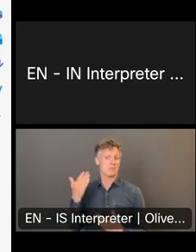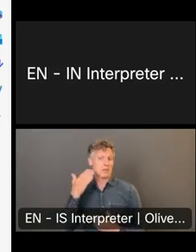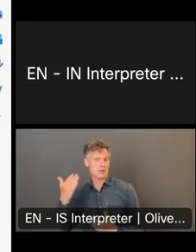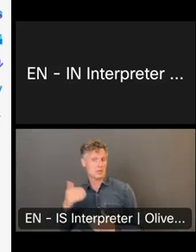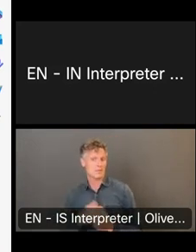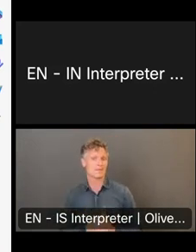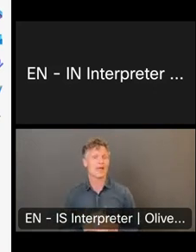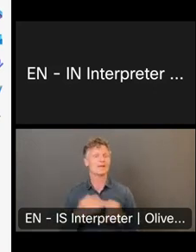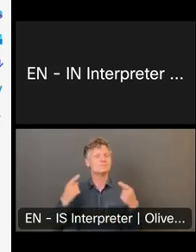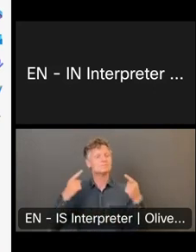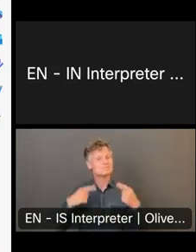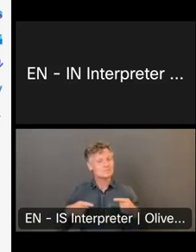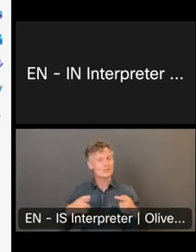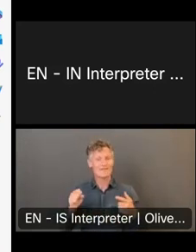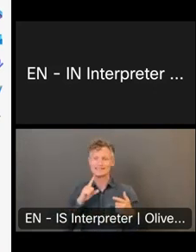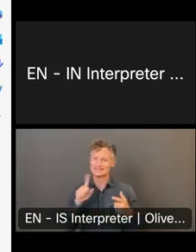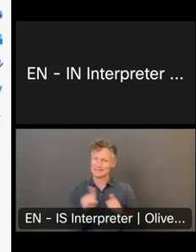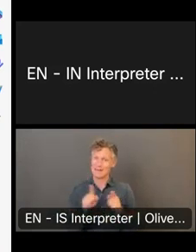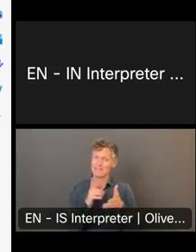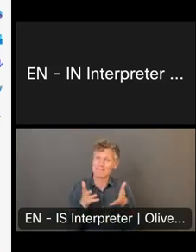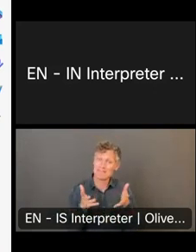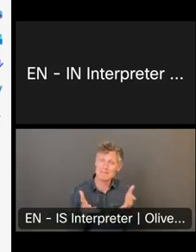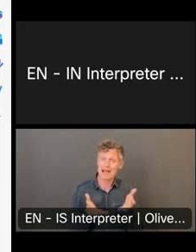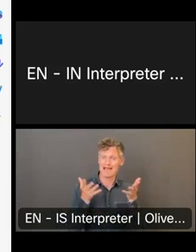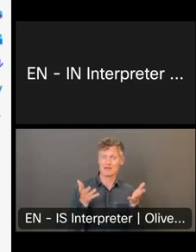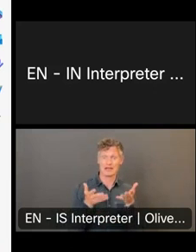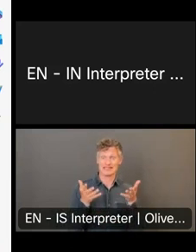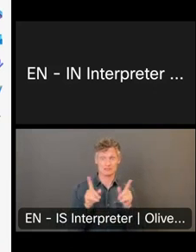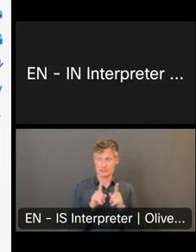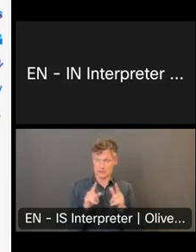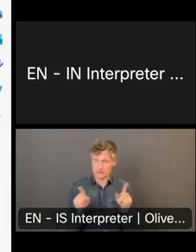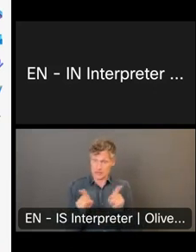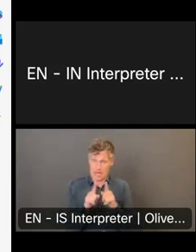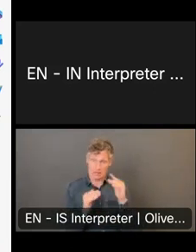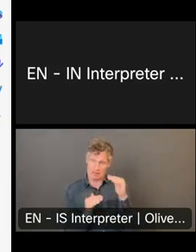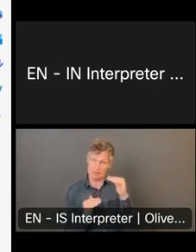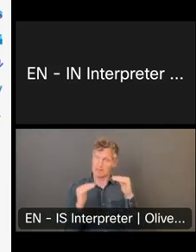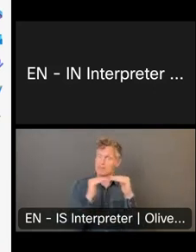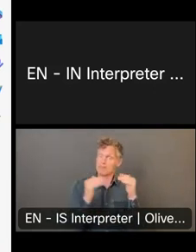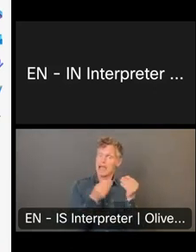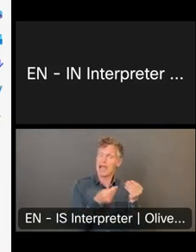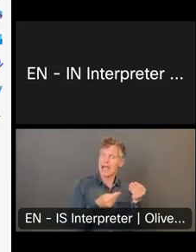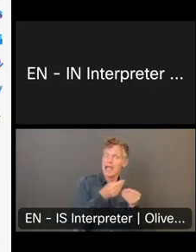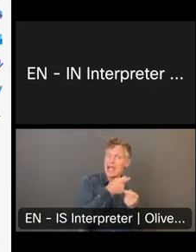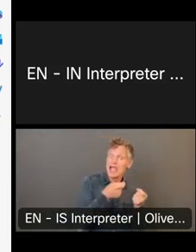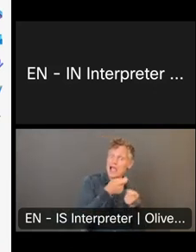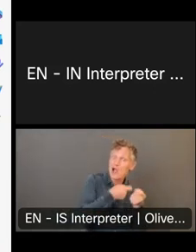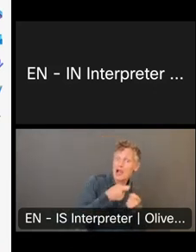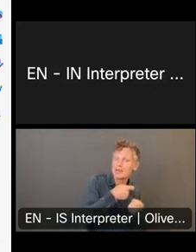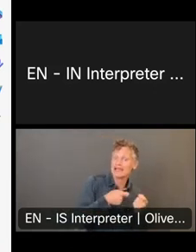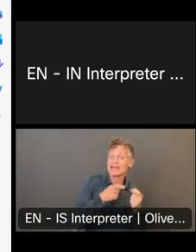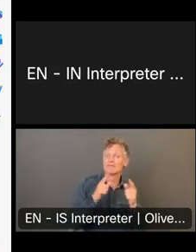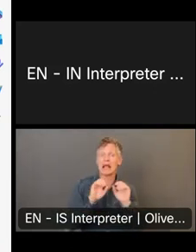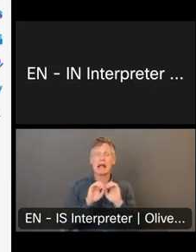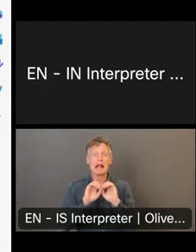third color here, to the same kind of pedestal as economy and clarity, particularly on the strength of linguistic developments